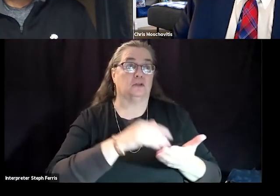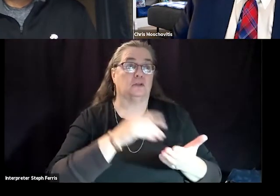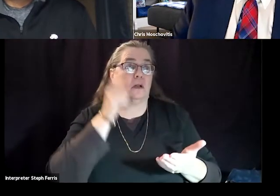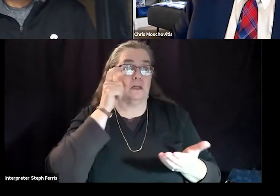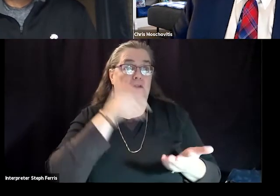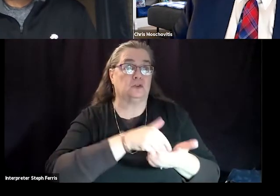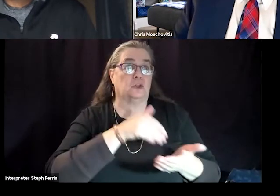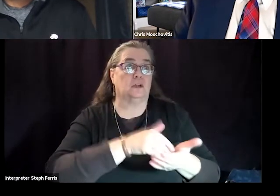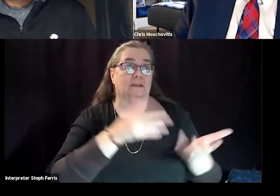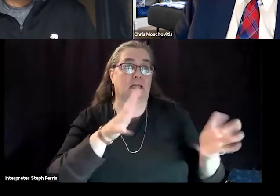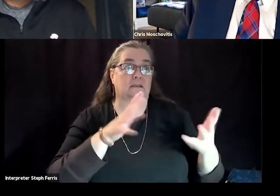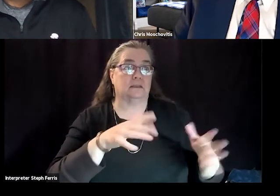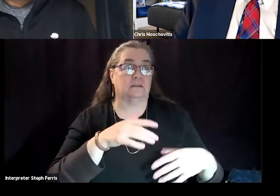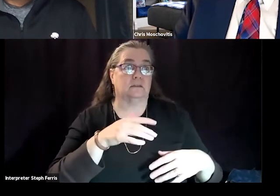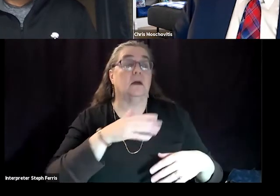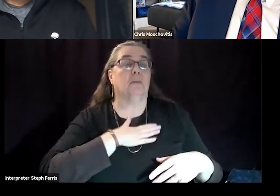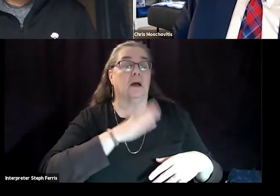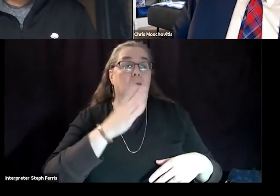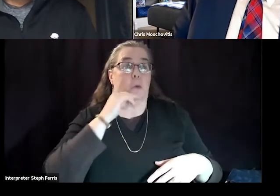eyes are private data.